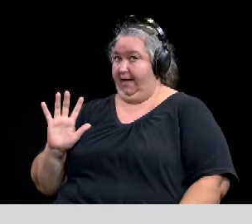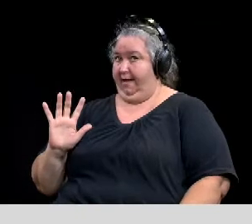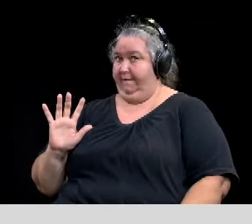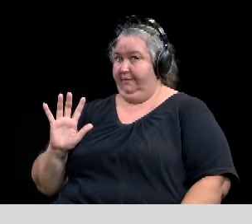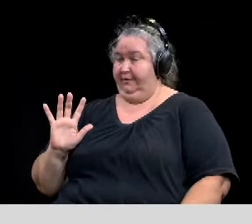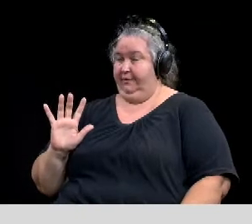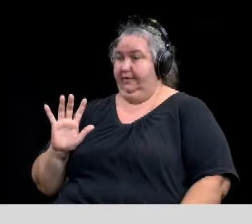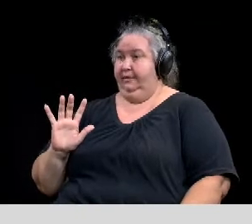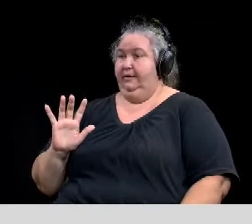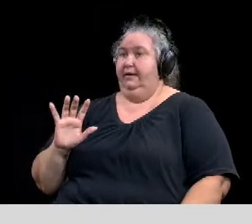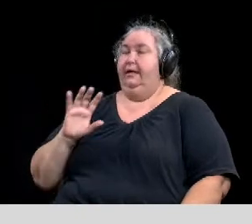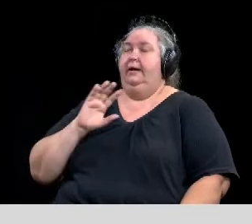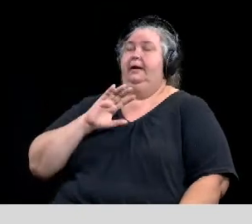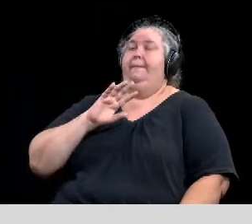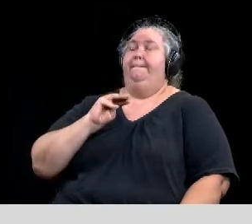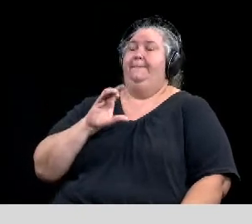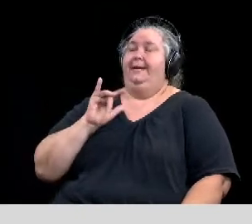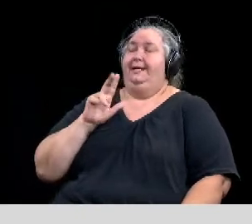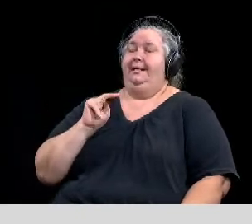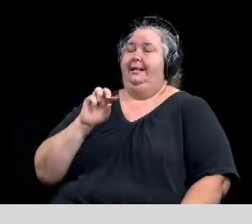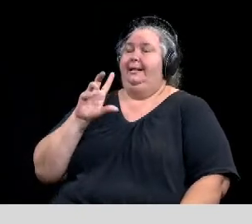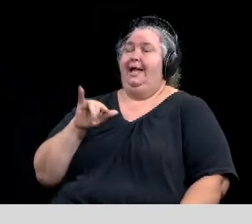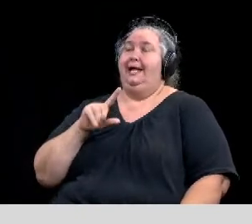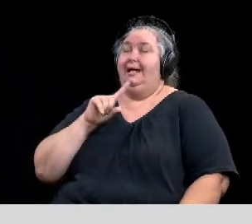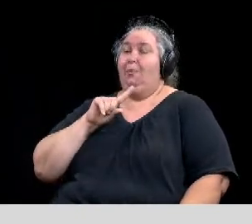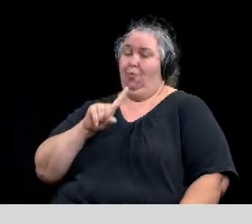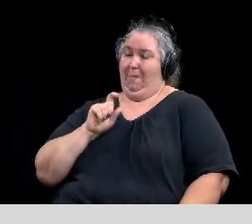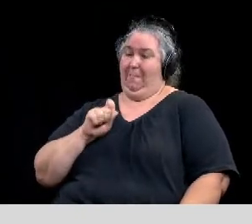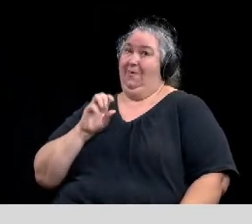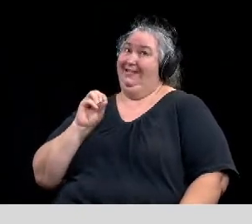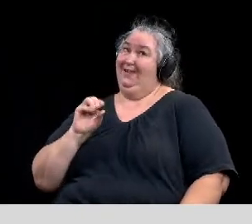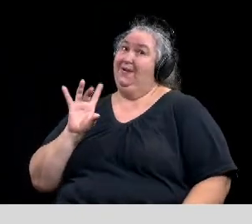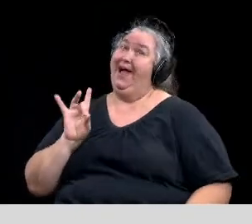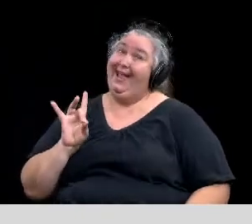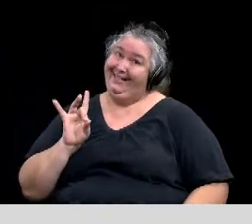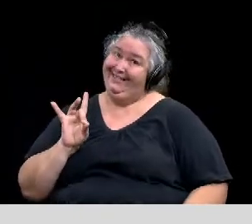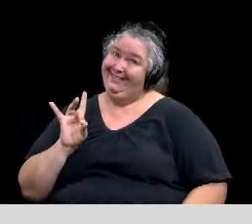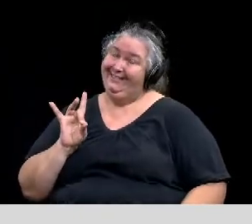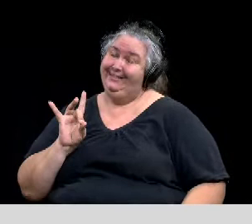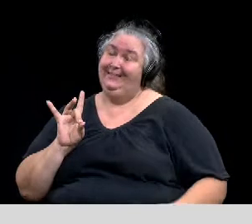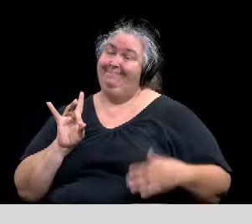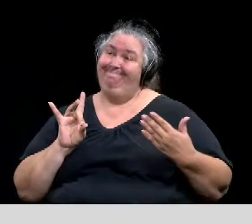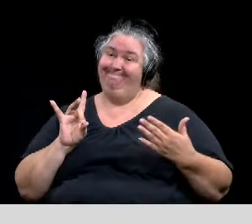County 1.08. So it is above that